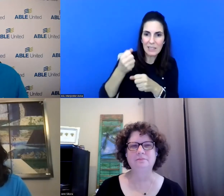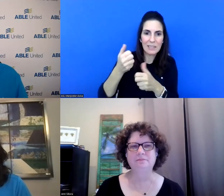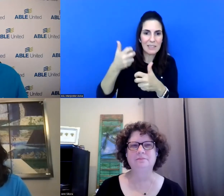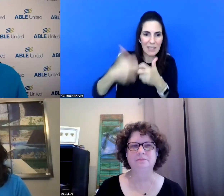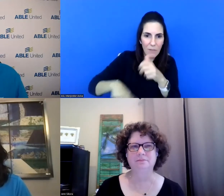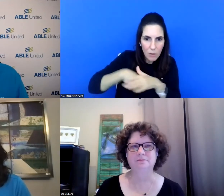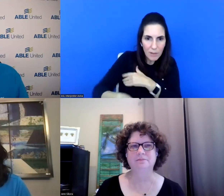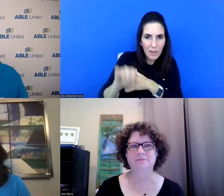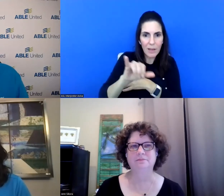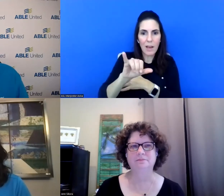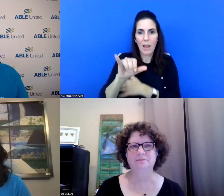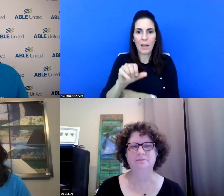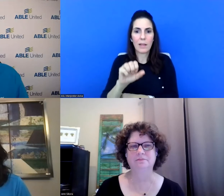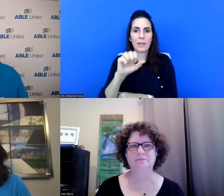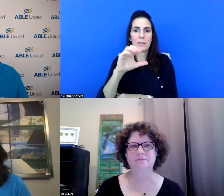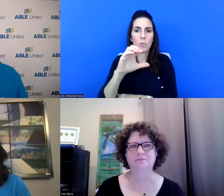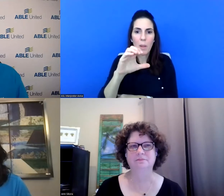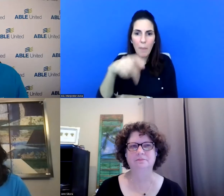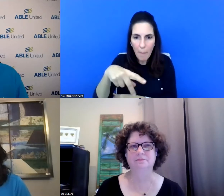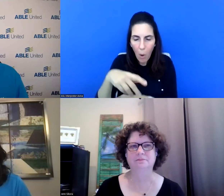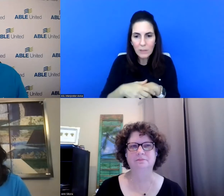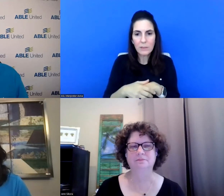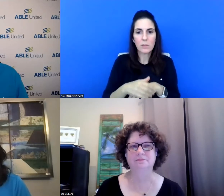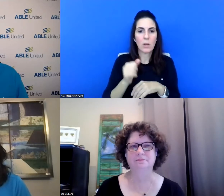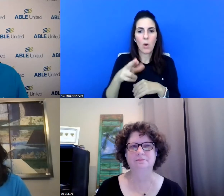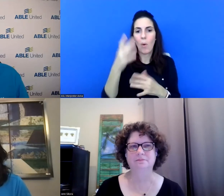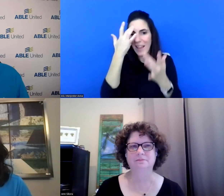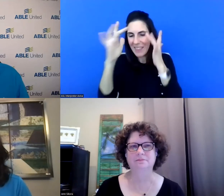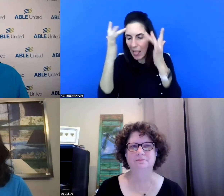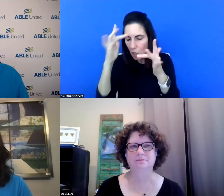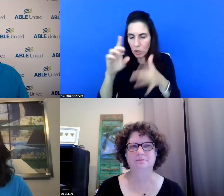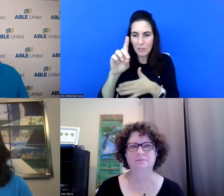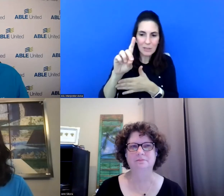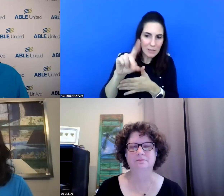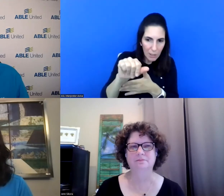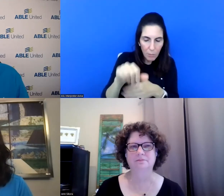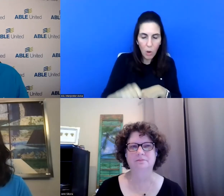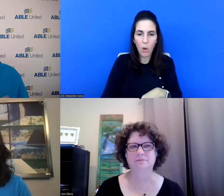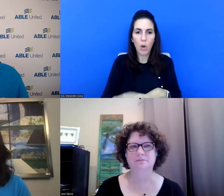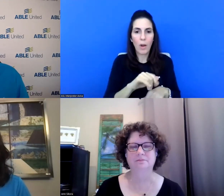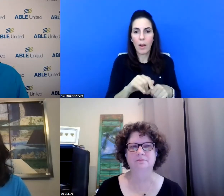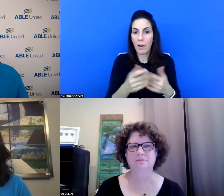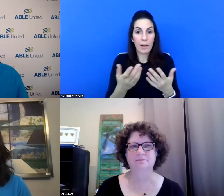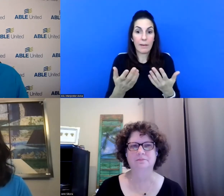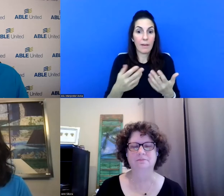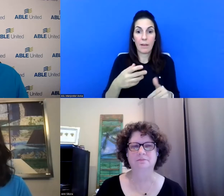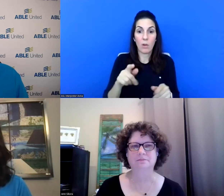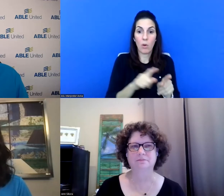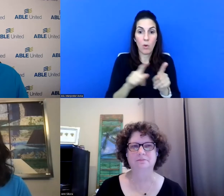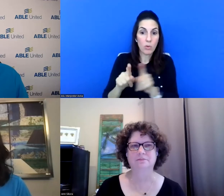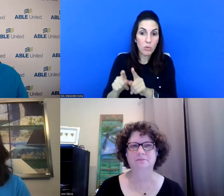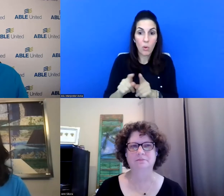cerebral palsy. It could be intellectual disabilities, and even cystic fibrosis, so respiratory